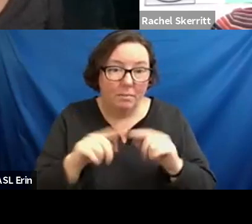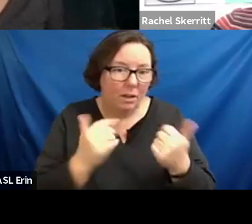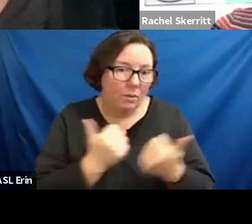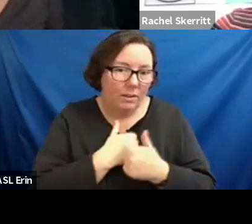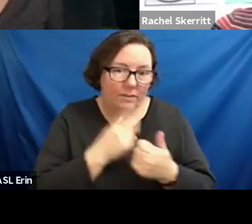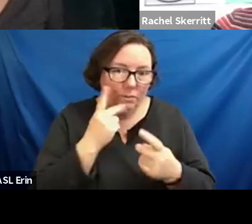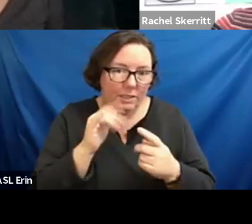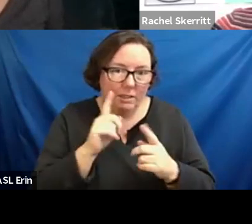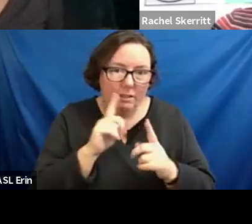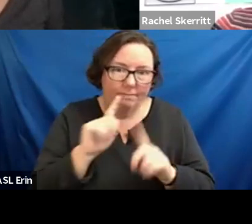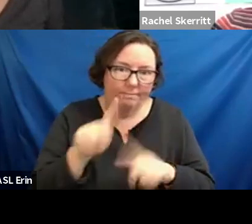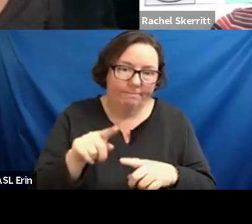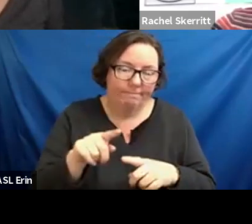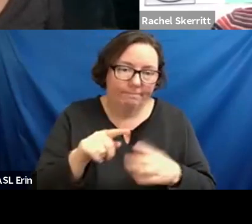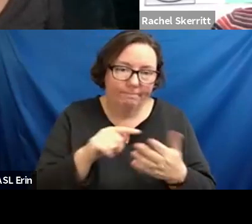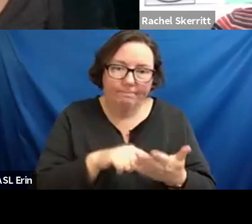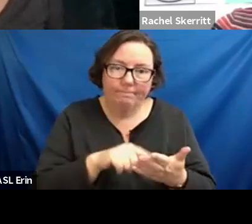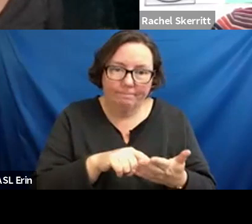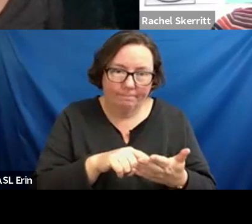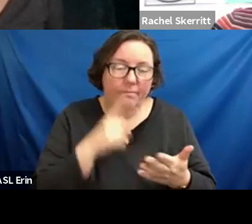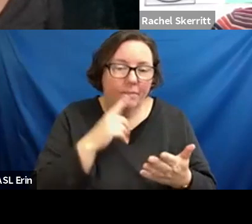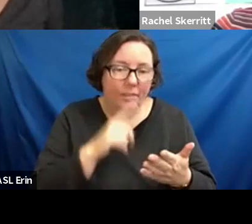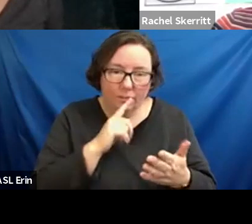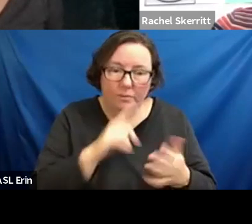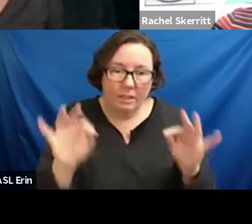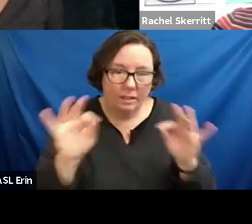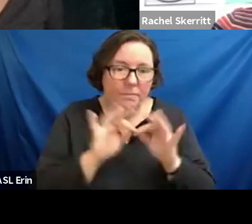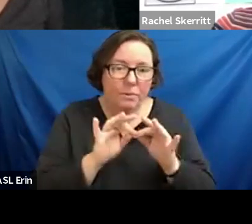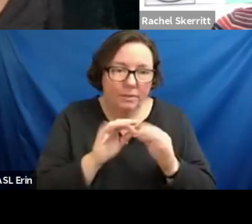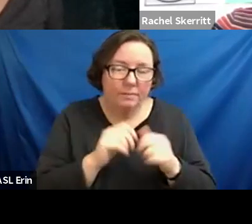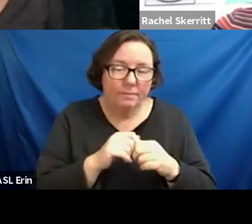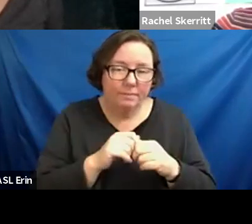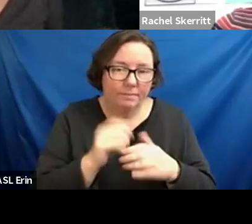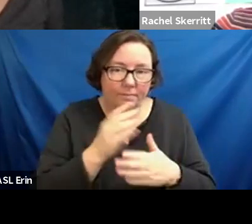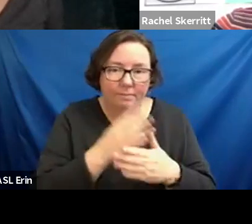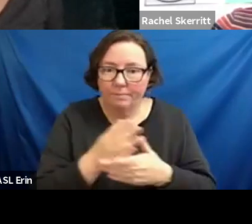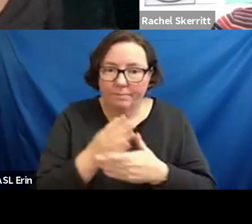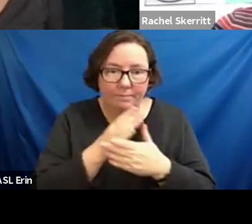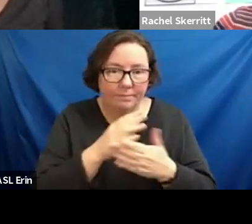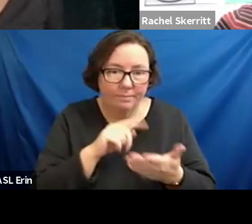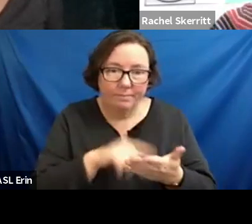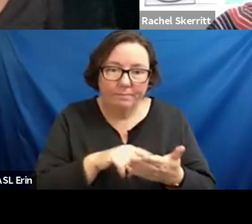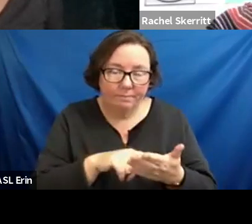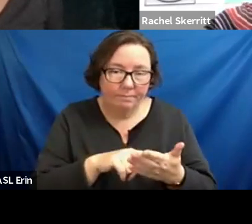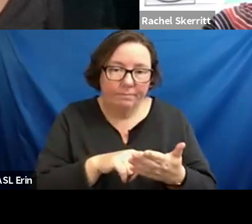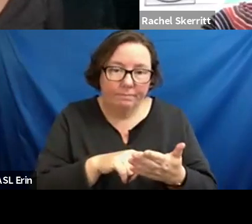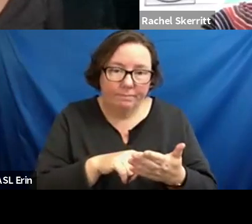I think I think it's very important to share